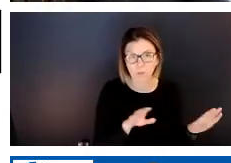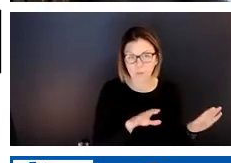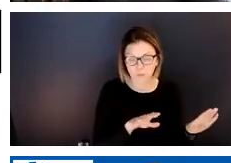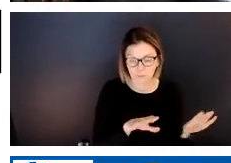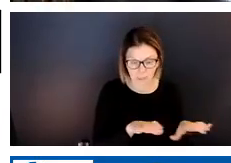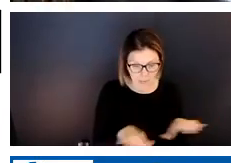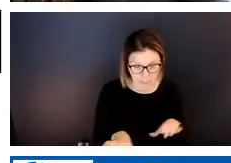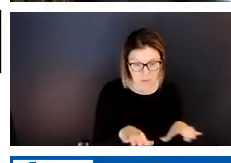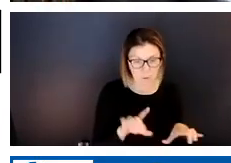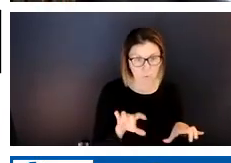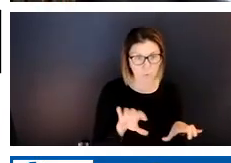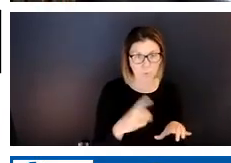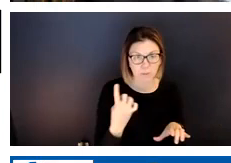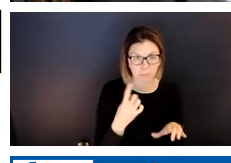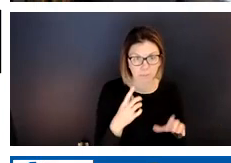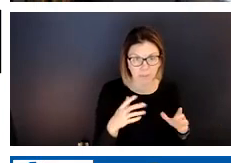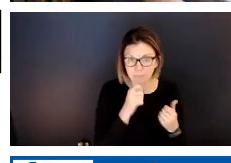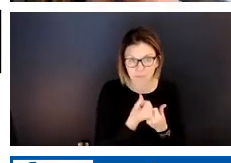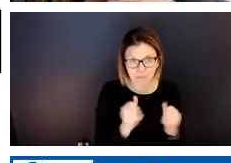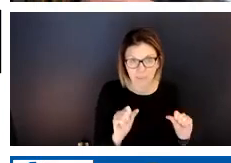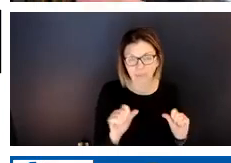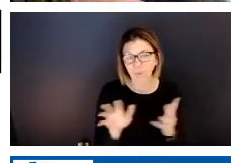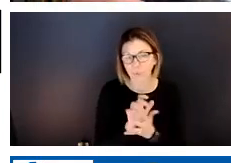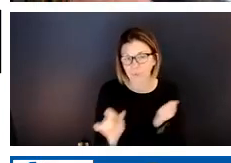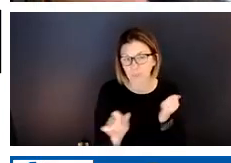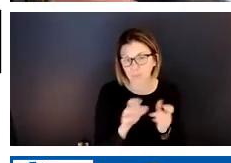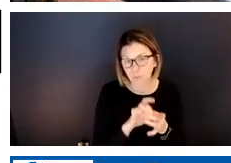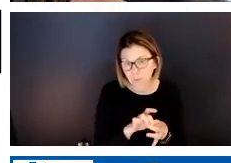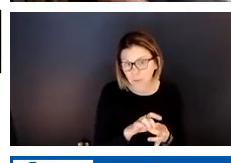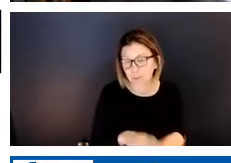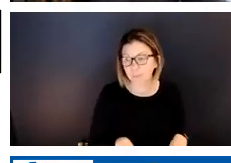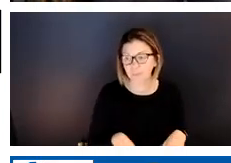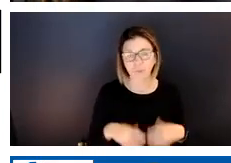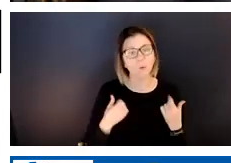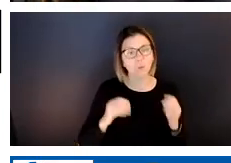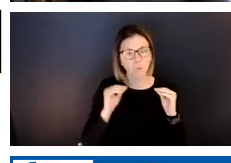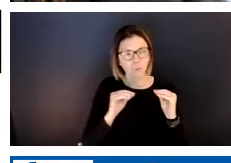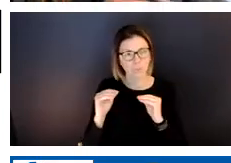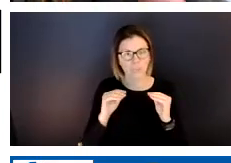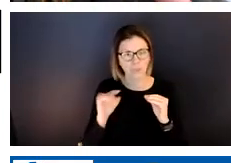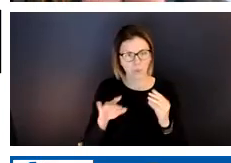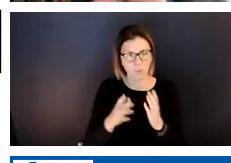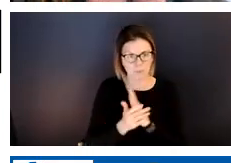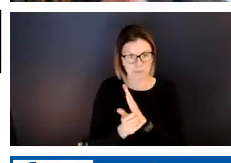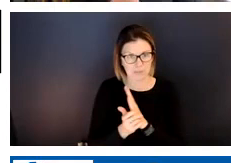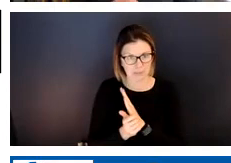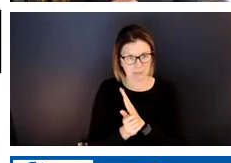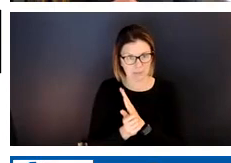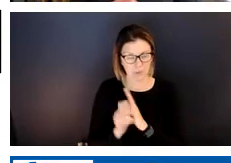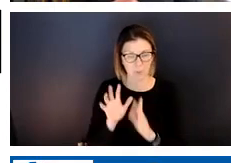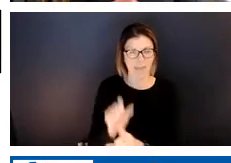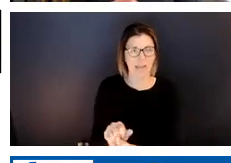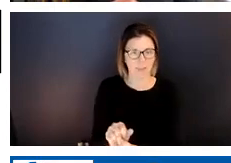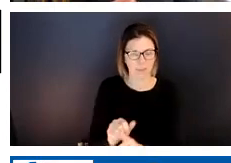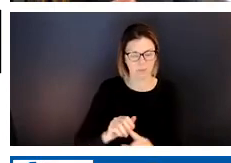that are unsafe or damage relationships. We try to teach these skills and abilities to catch that at